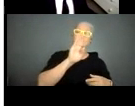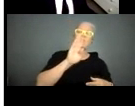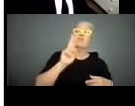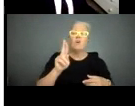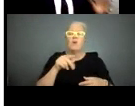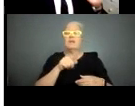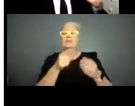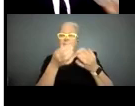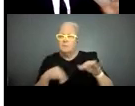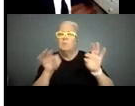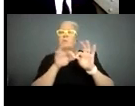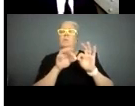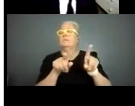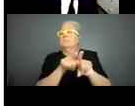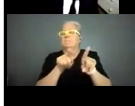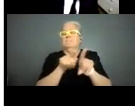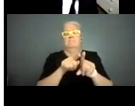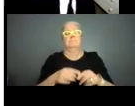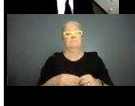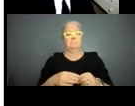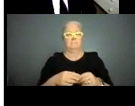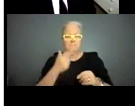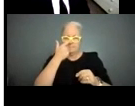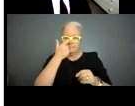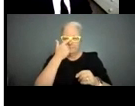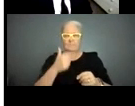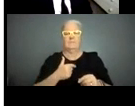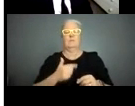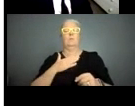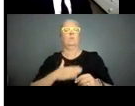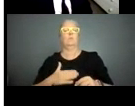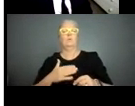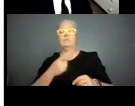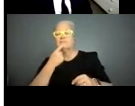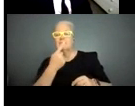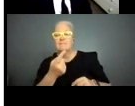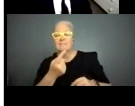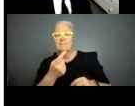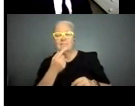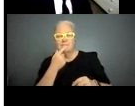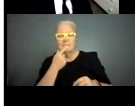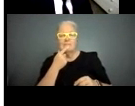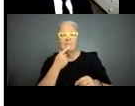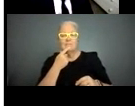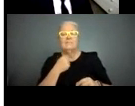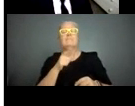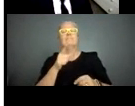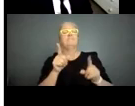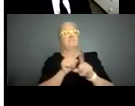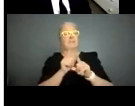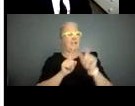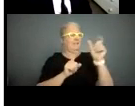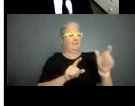important. A big shout out for lever 5, peer support. We saw in the